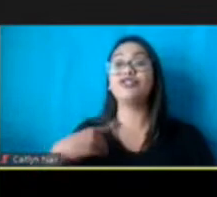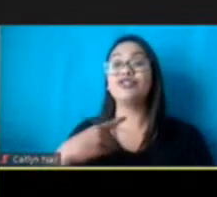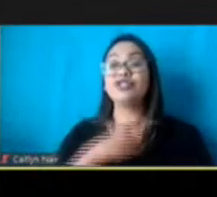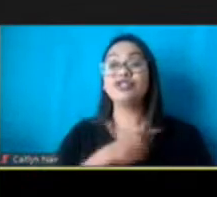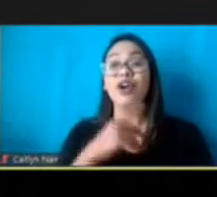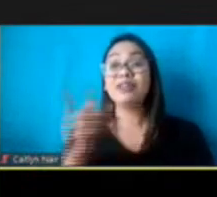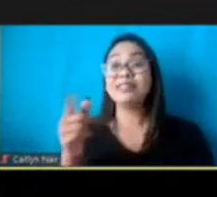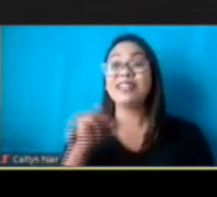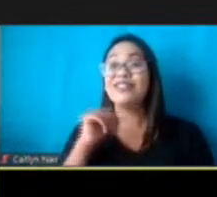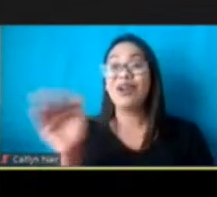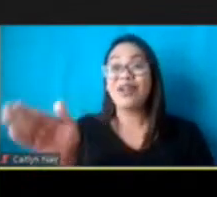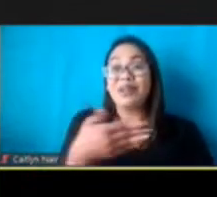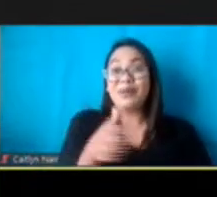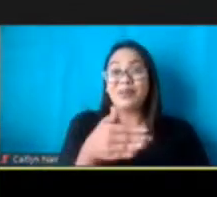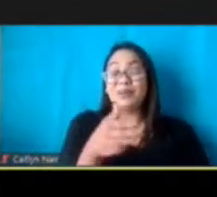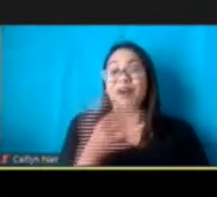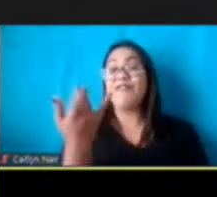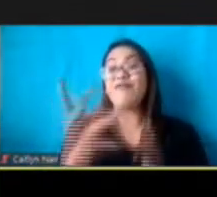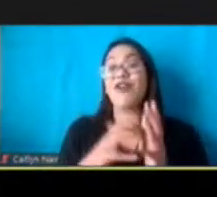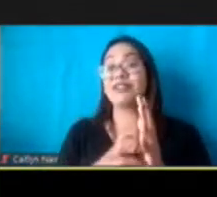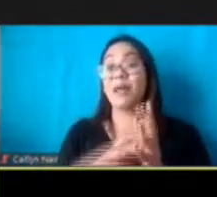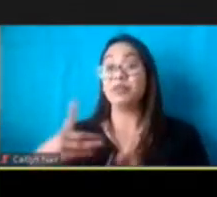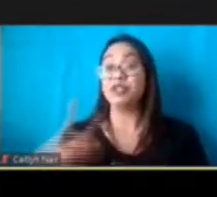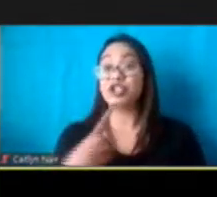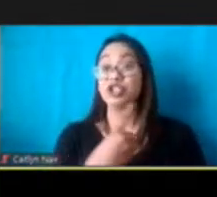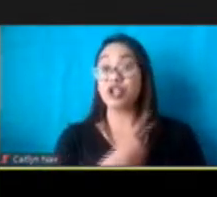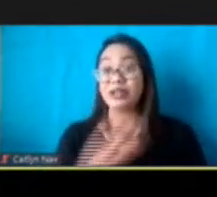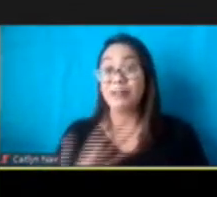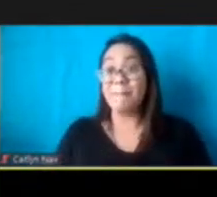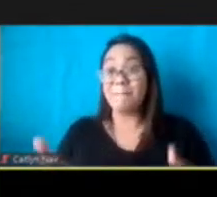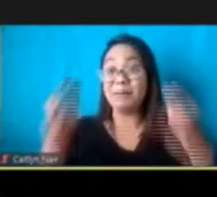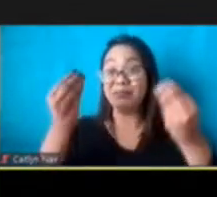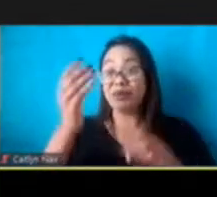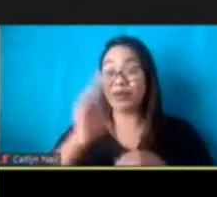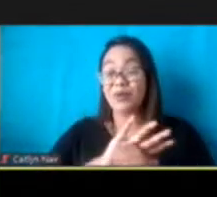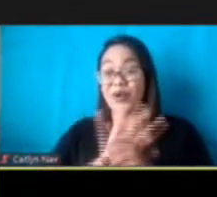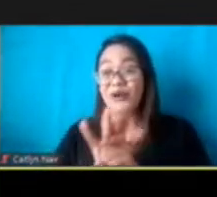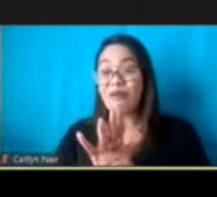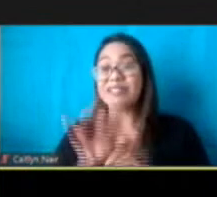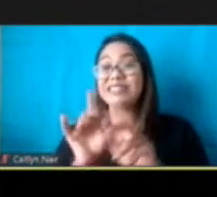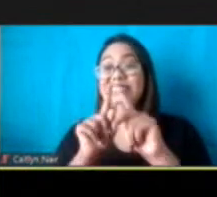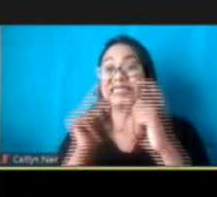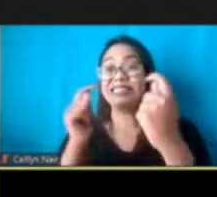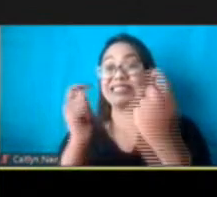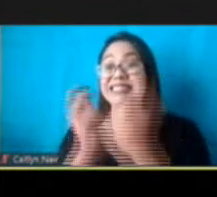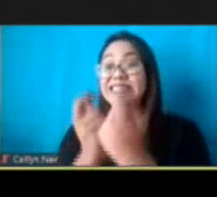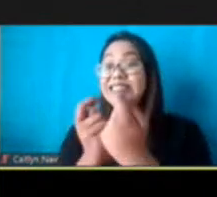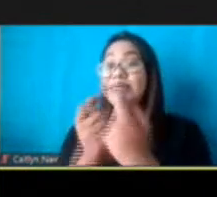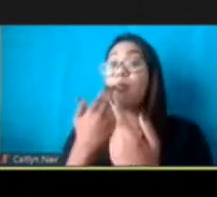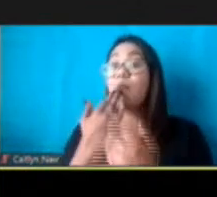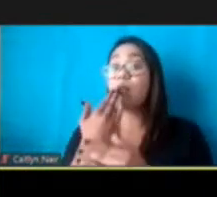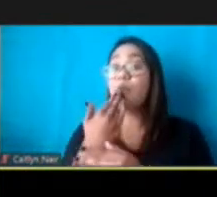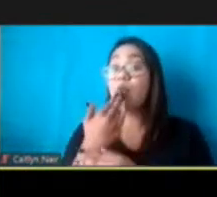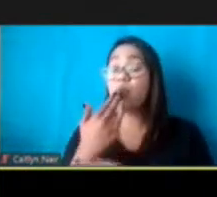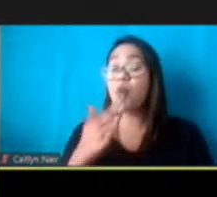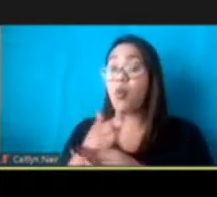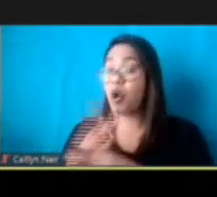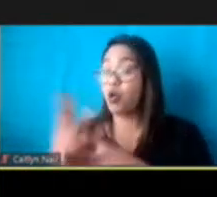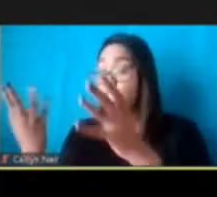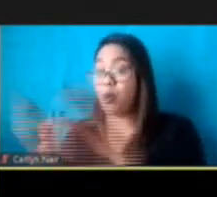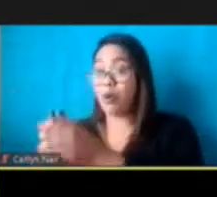healthcare worker in theater gets to be infected, the team working with that healthcare worker also needs to be